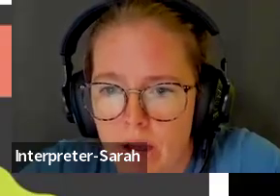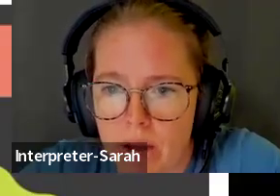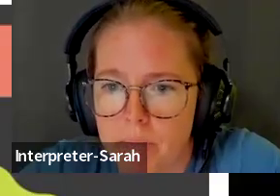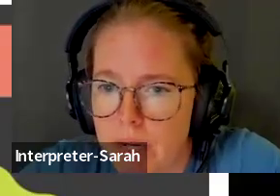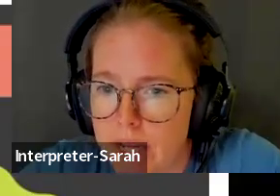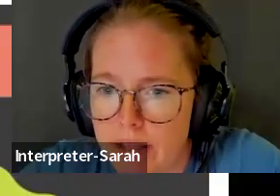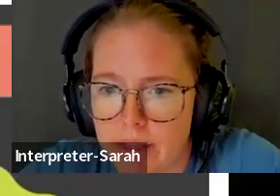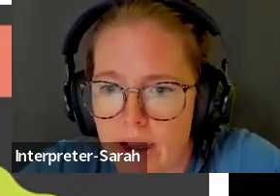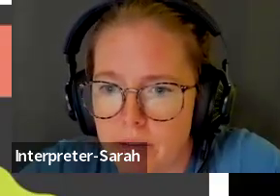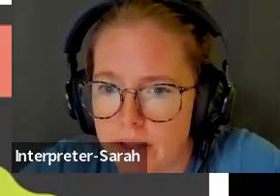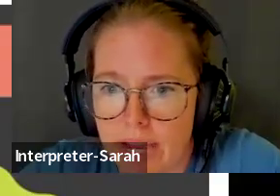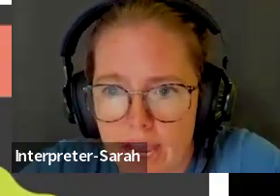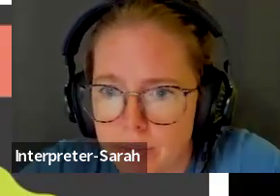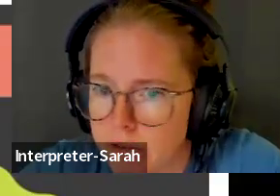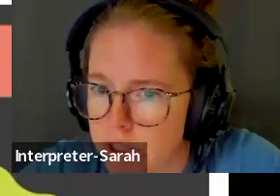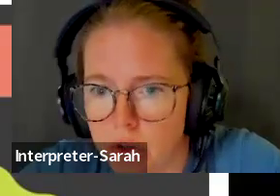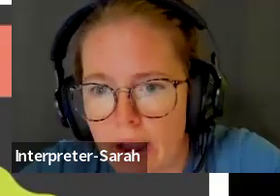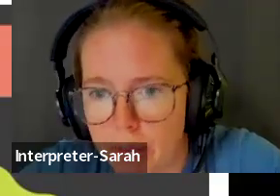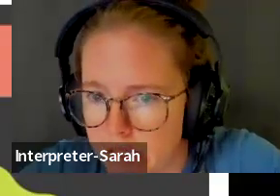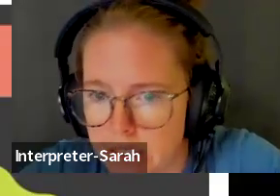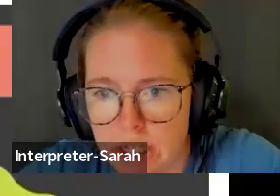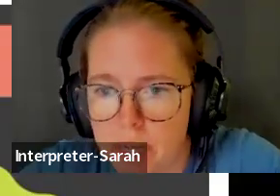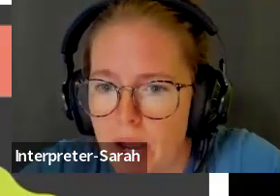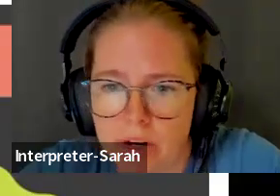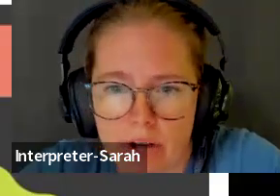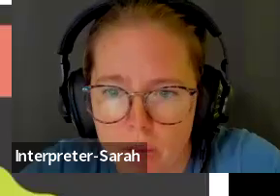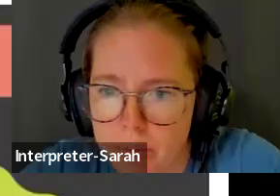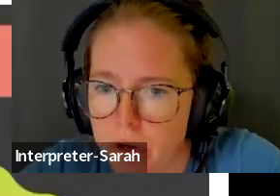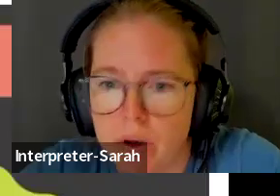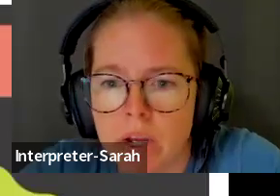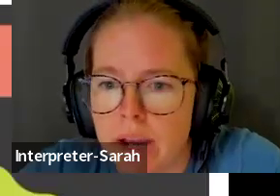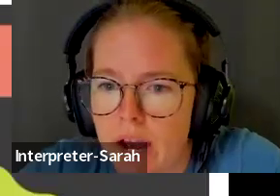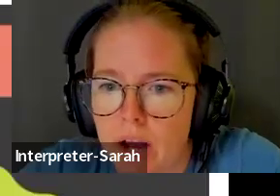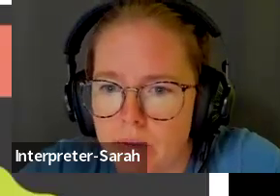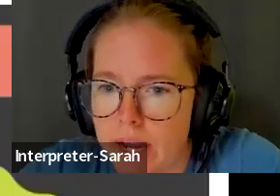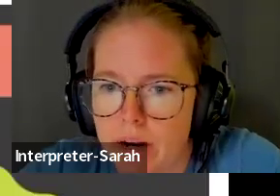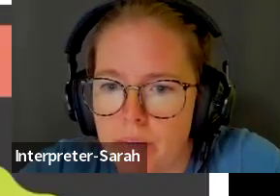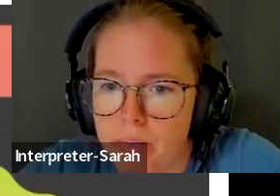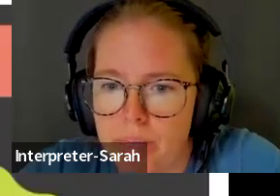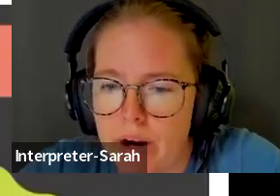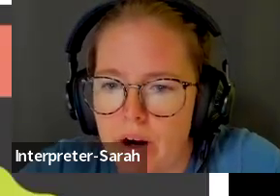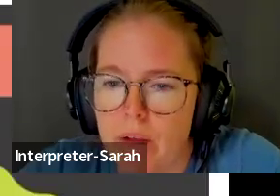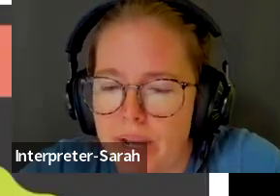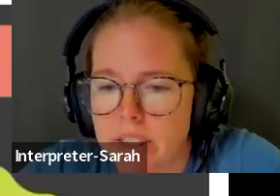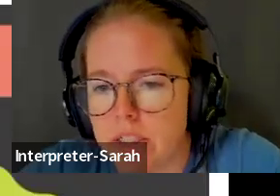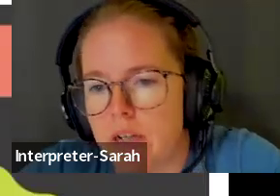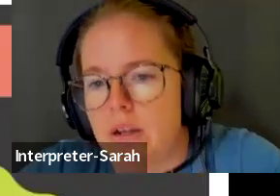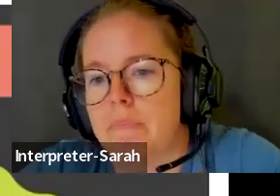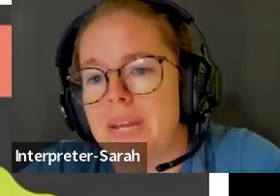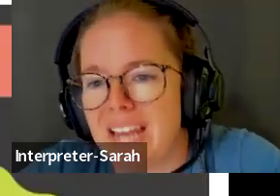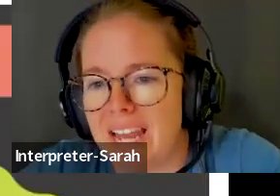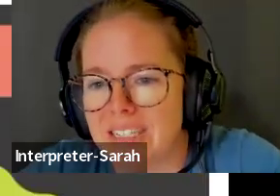help mediate that and be like, hey, I'm deaf too. I'm on this team. I'm here to help you. Kind of